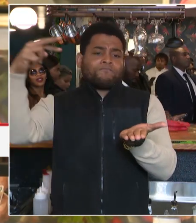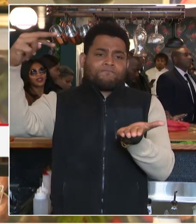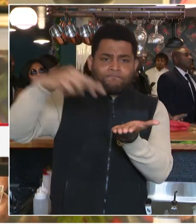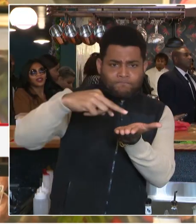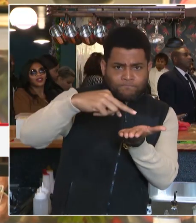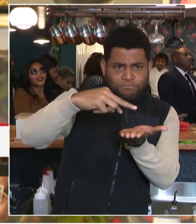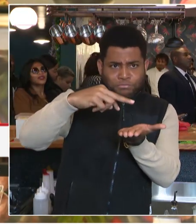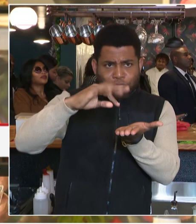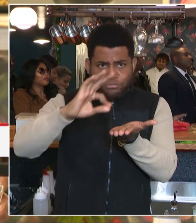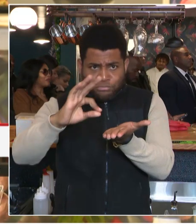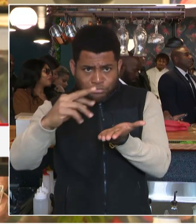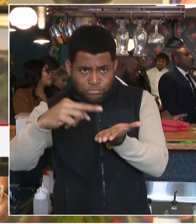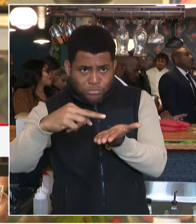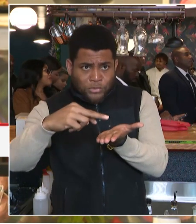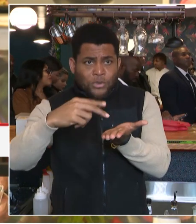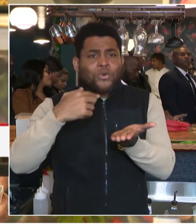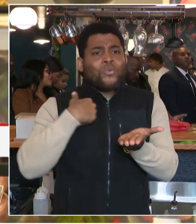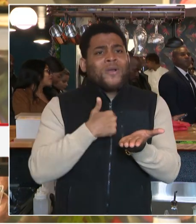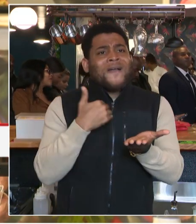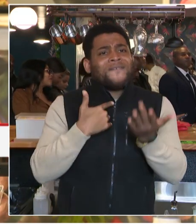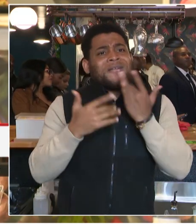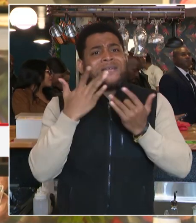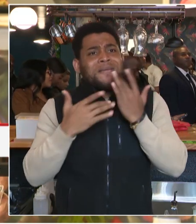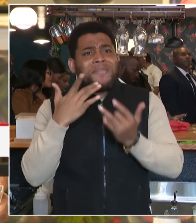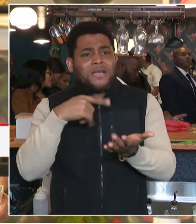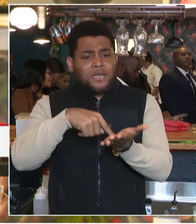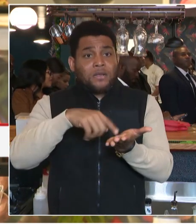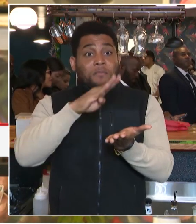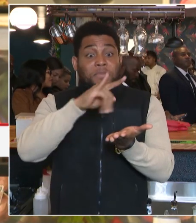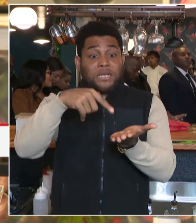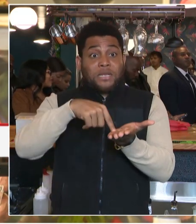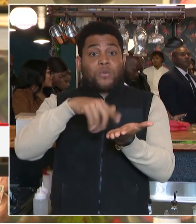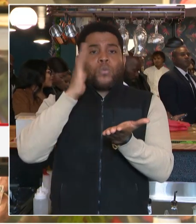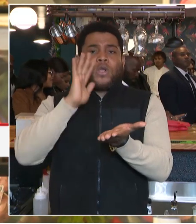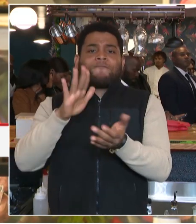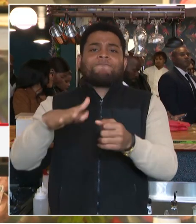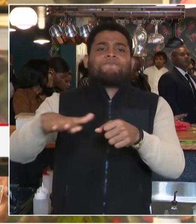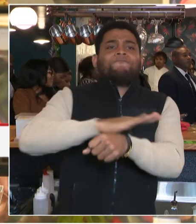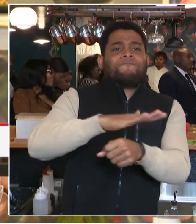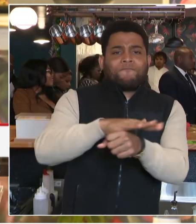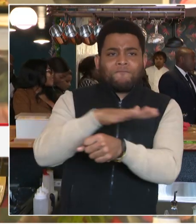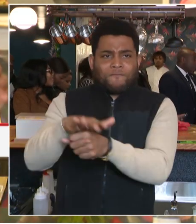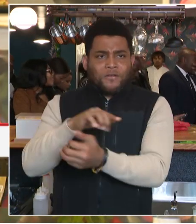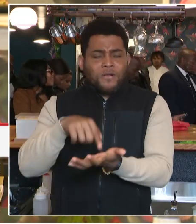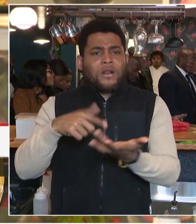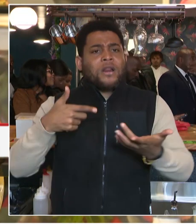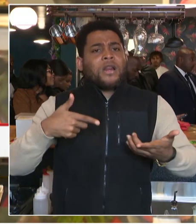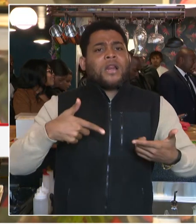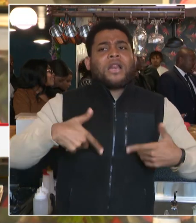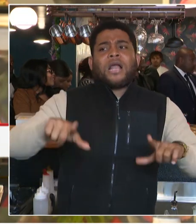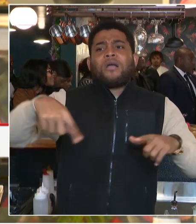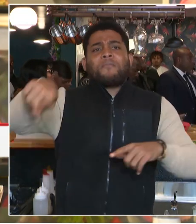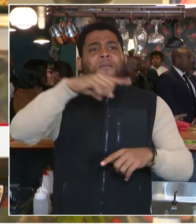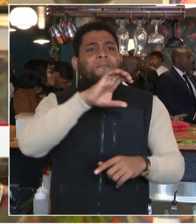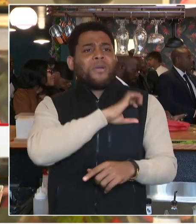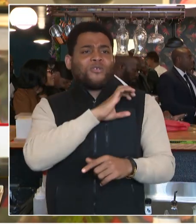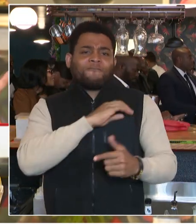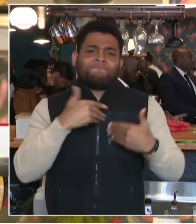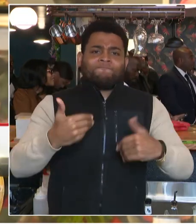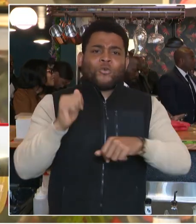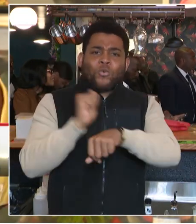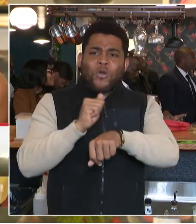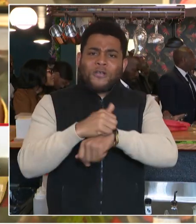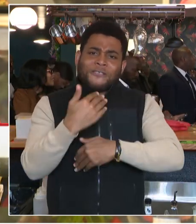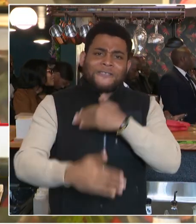necessary ways. And it lets the police do their jobs. And so whether it is